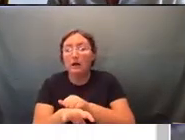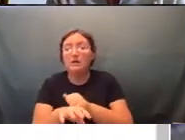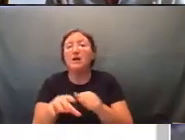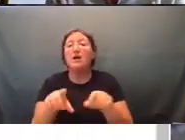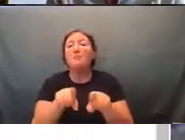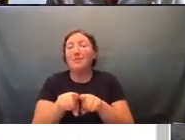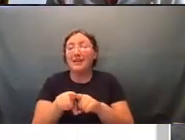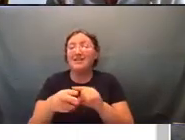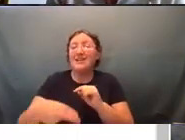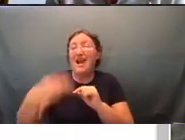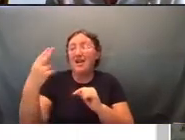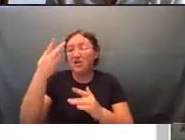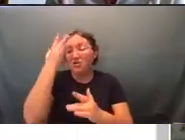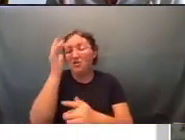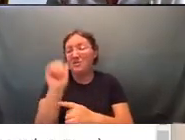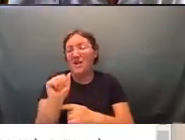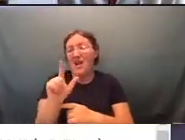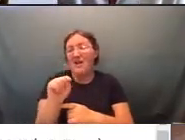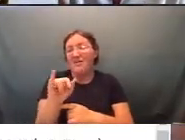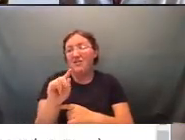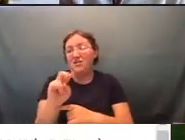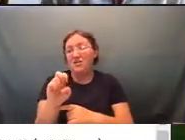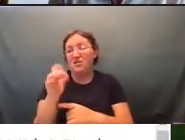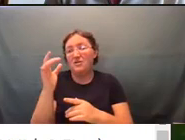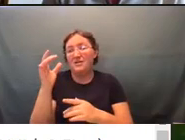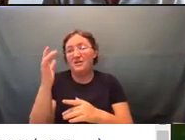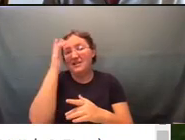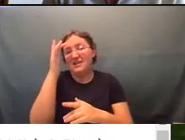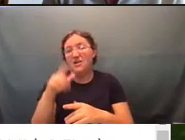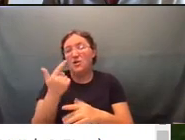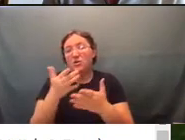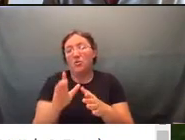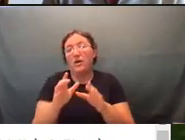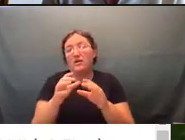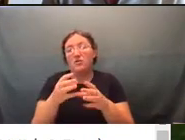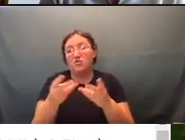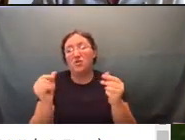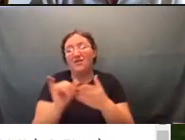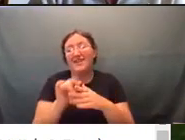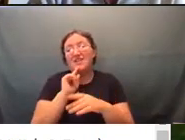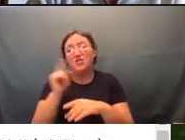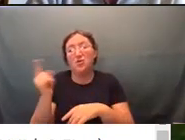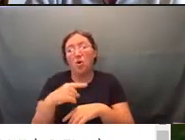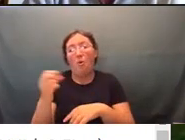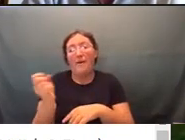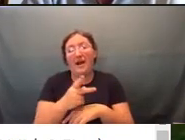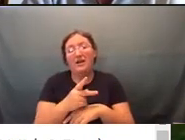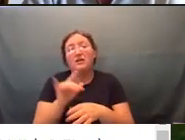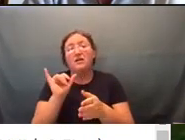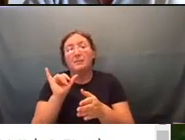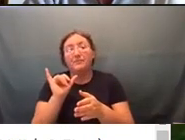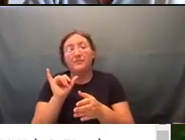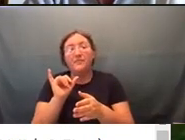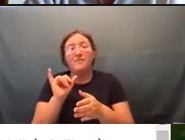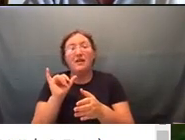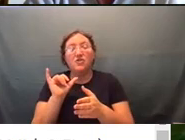sickness, in which the only cure for that is getting right back down. And this is the top of, didn't look